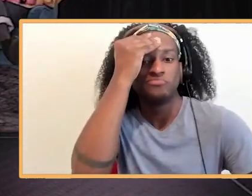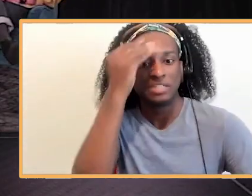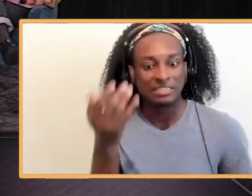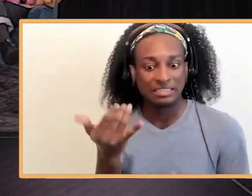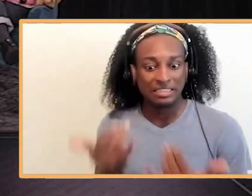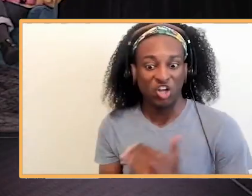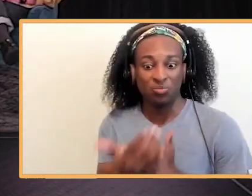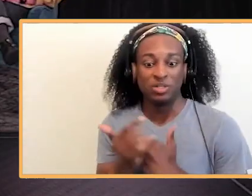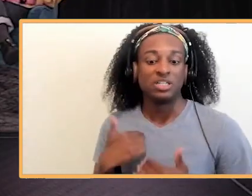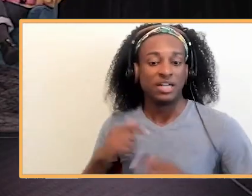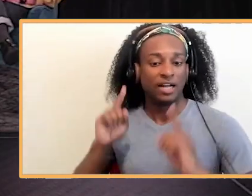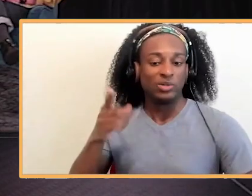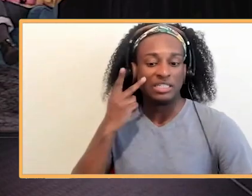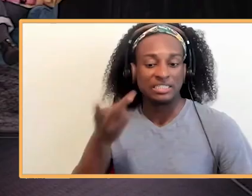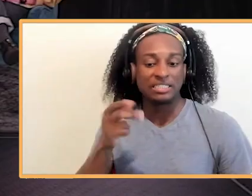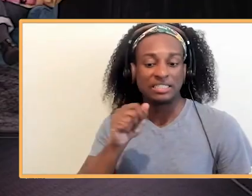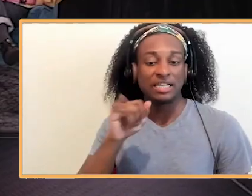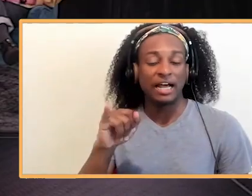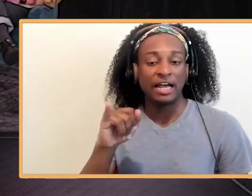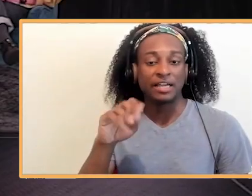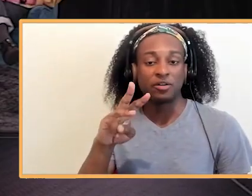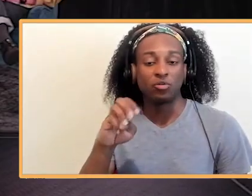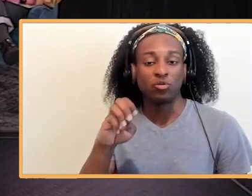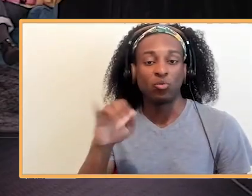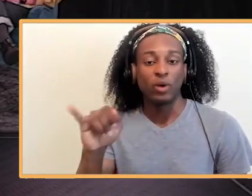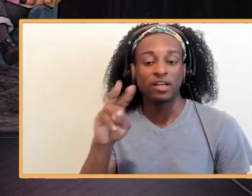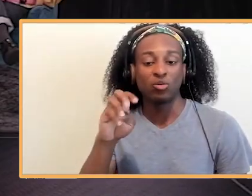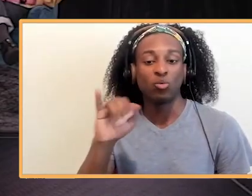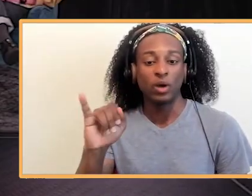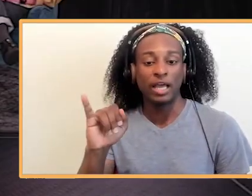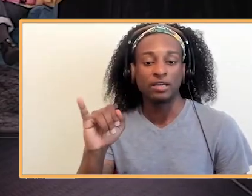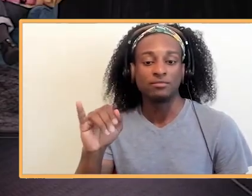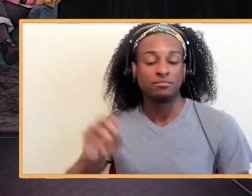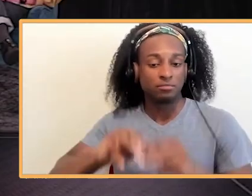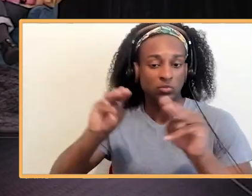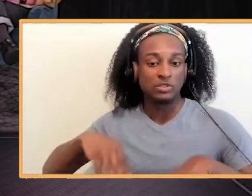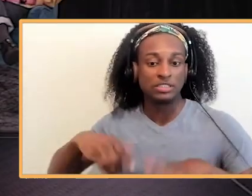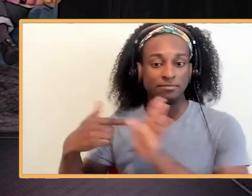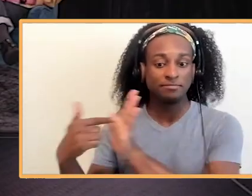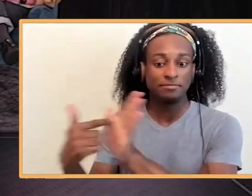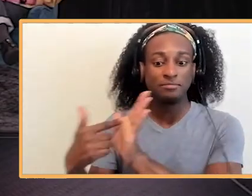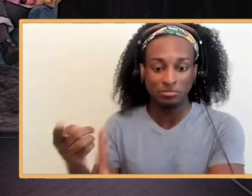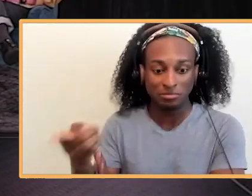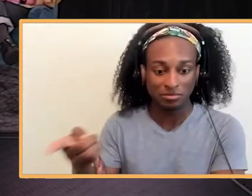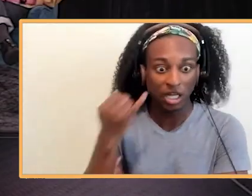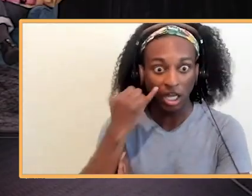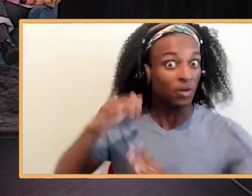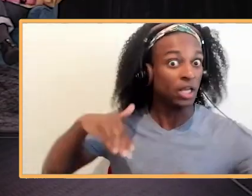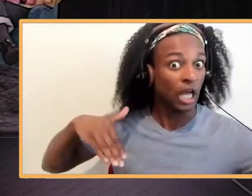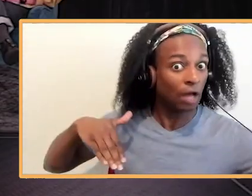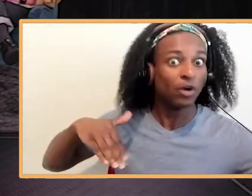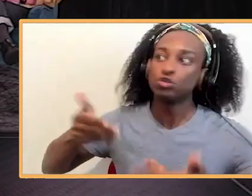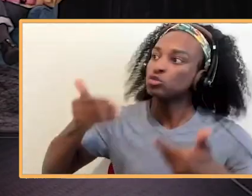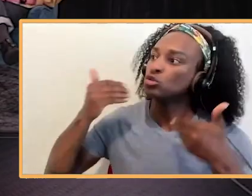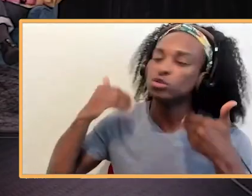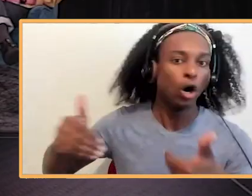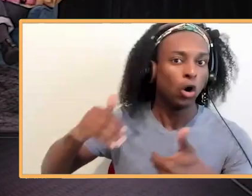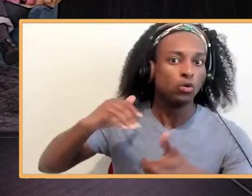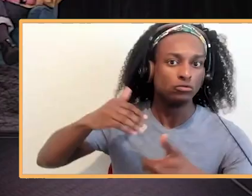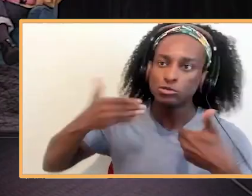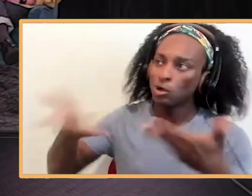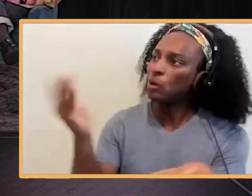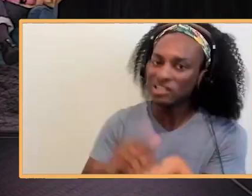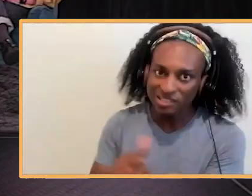exhibit at the Seattle Art Museum. Please go if you haven't. Please go again if you have, and again and again. Because I really think